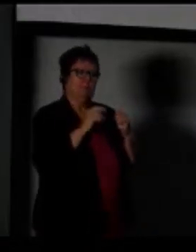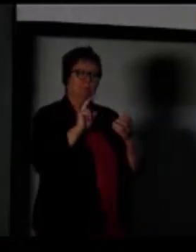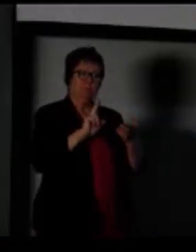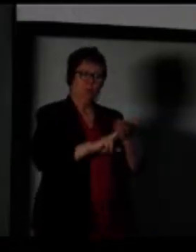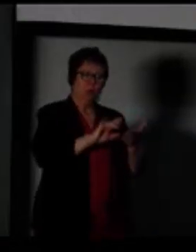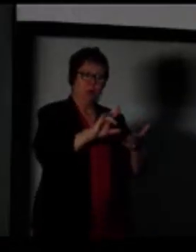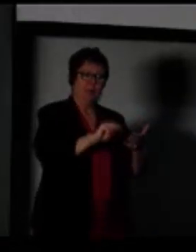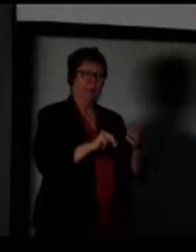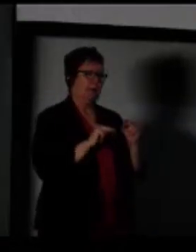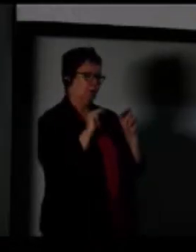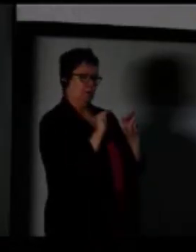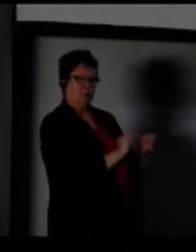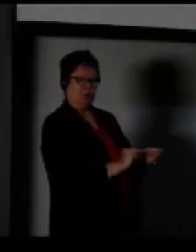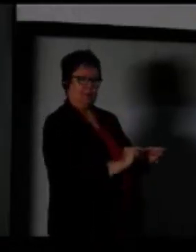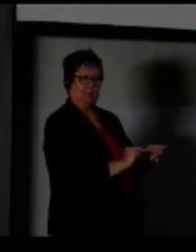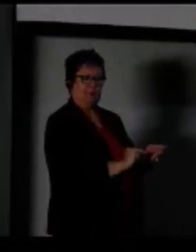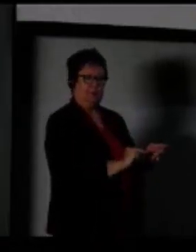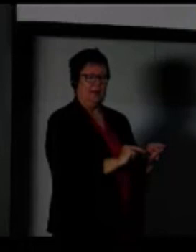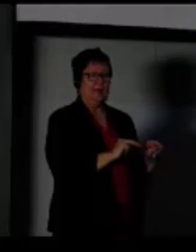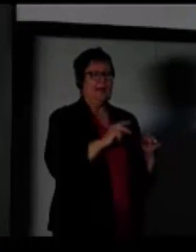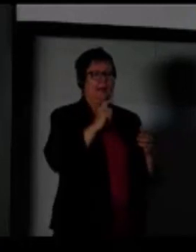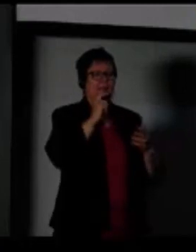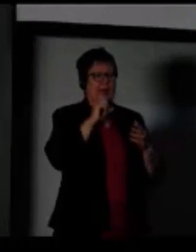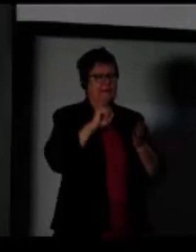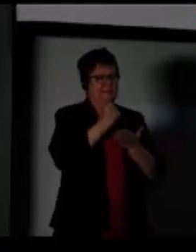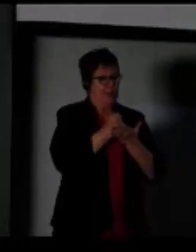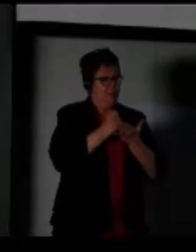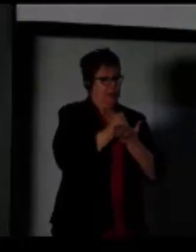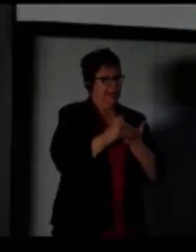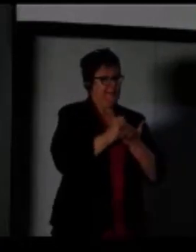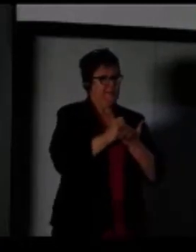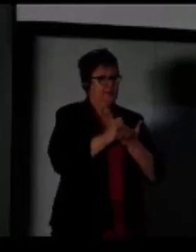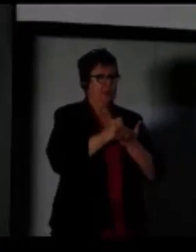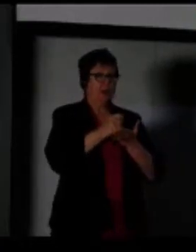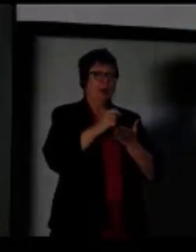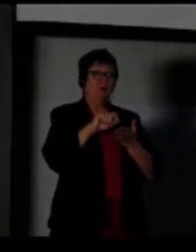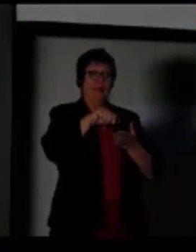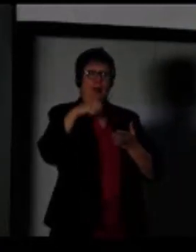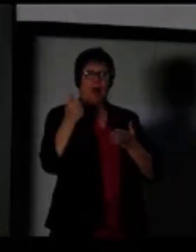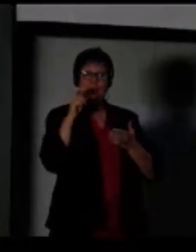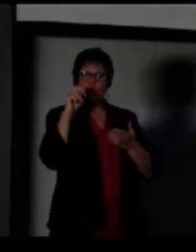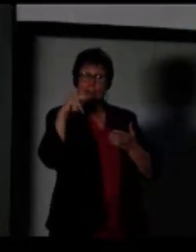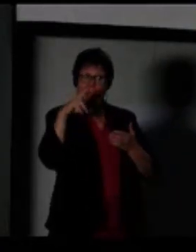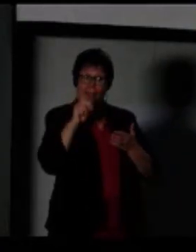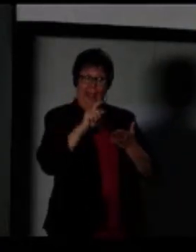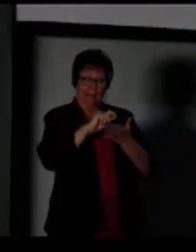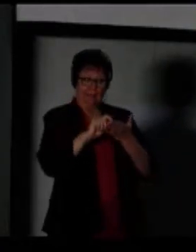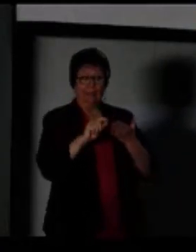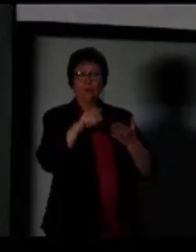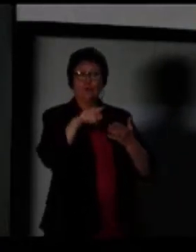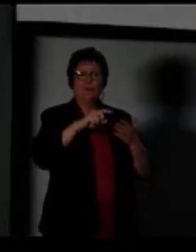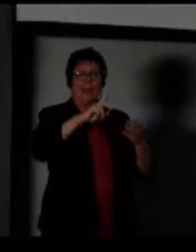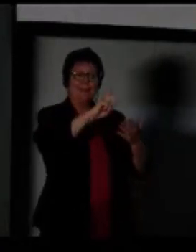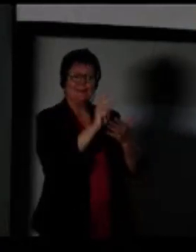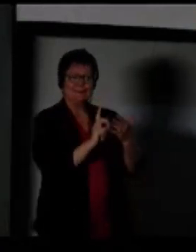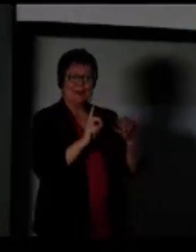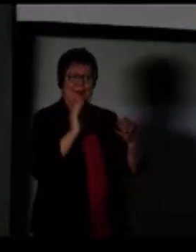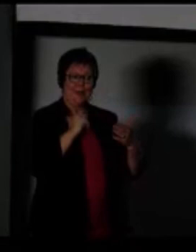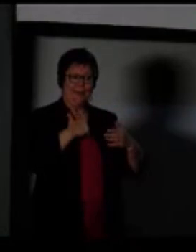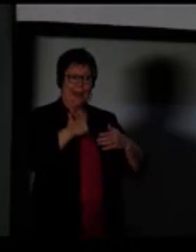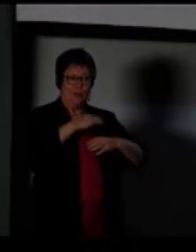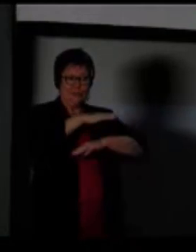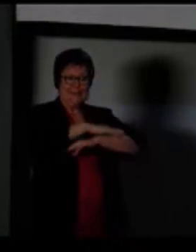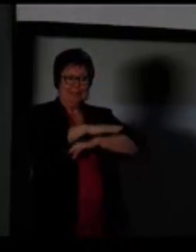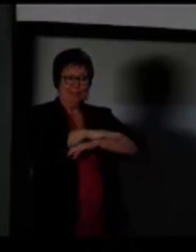the computer. And the pointy end of the pen is used for playing designer on some of our digital tables, which you will